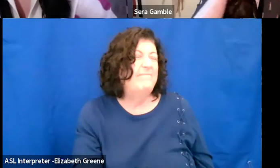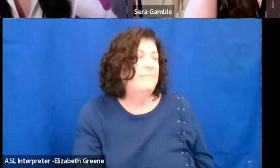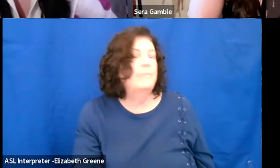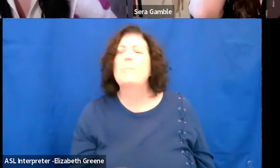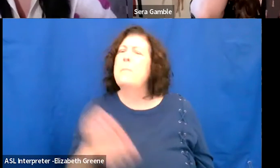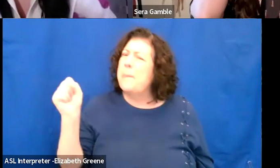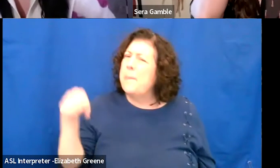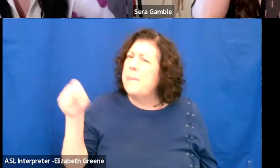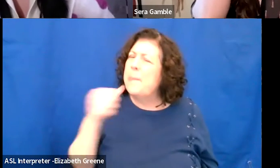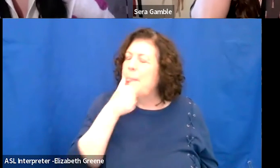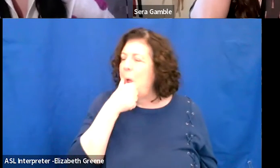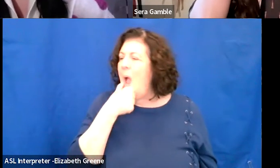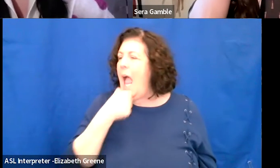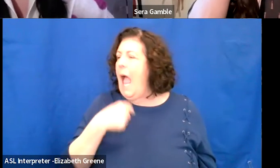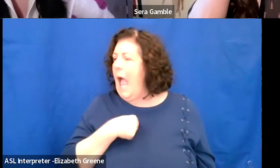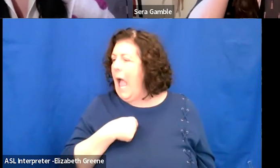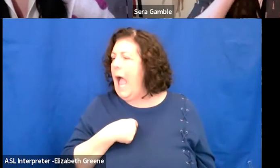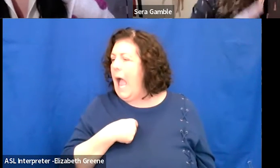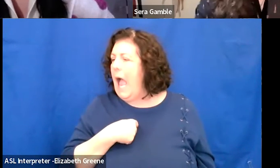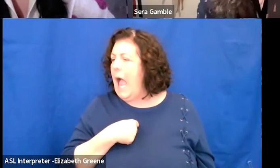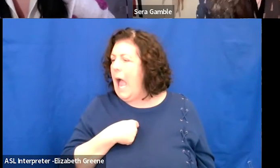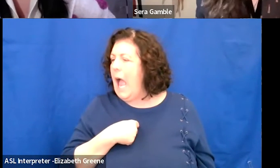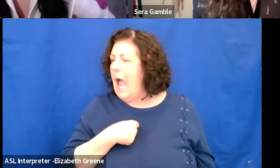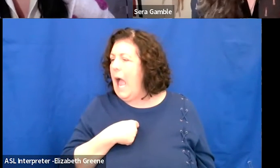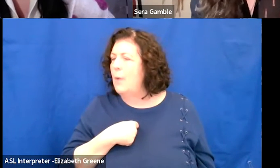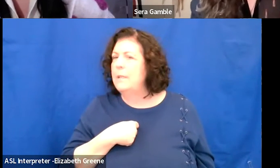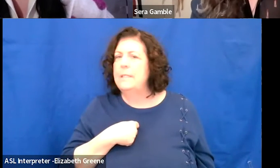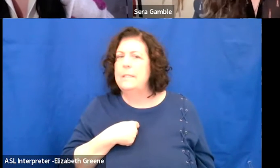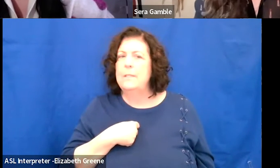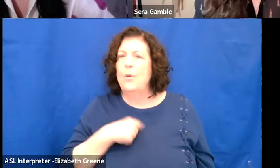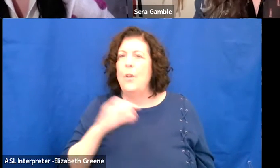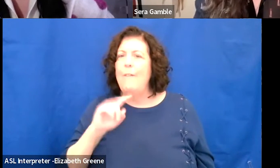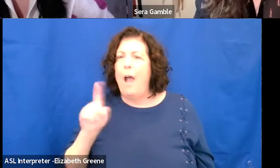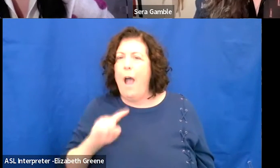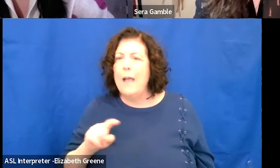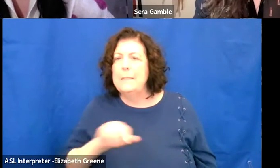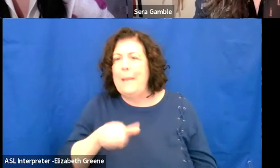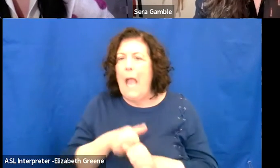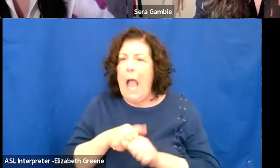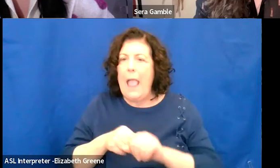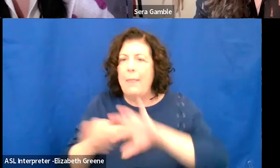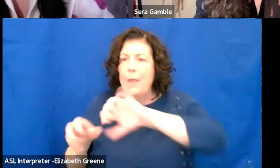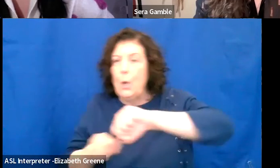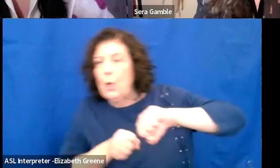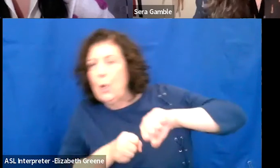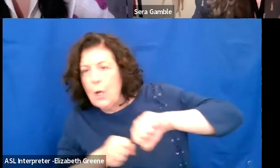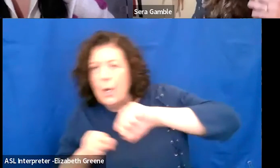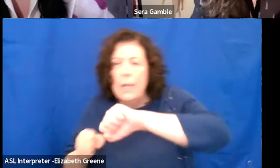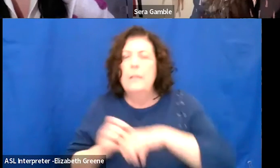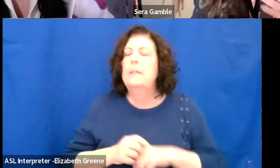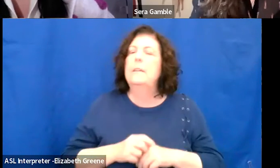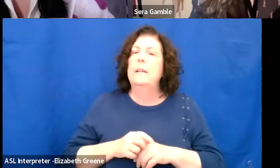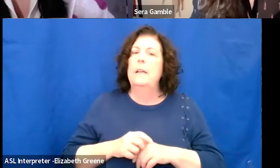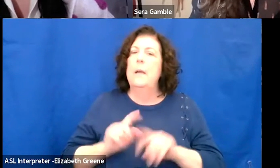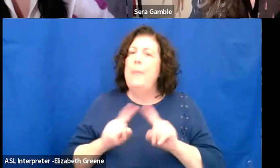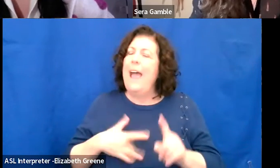yeah, so I was as behind the curtain as a producer as anyone was, but so I both felt like resilient, like I